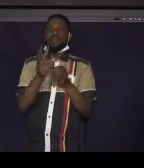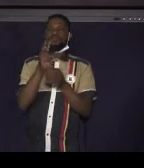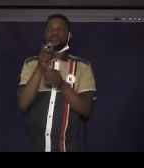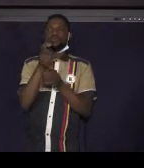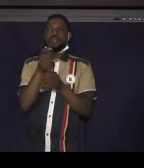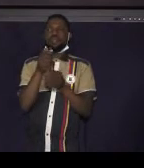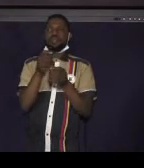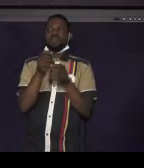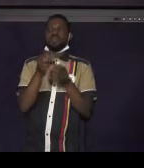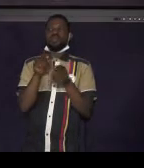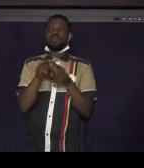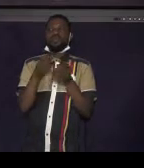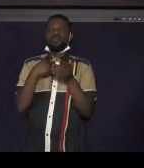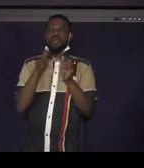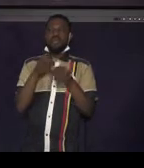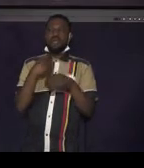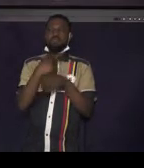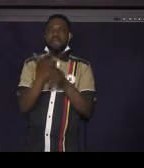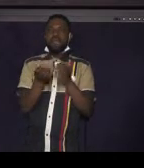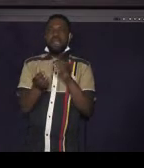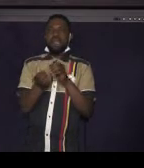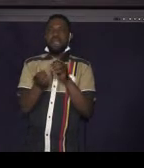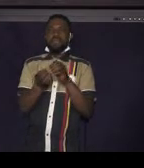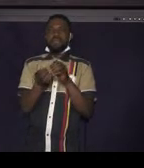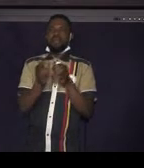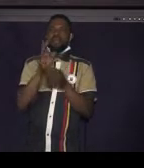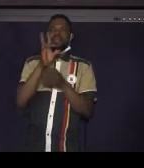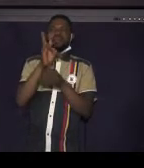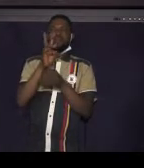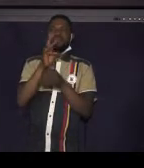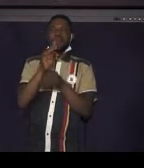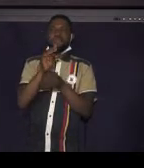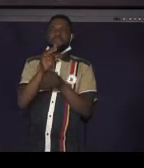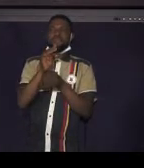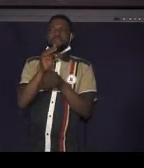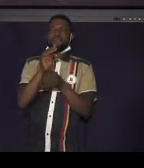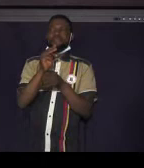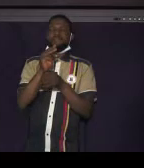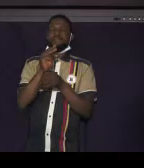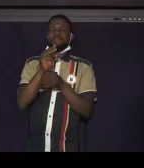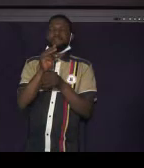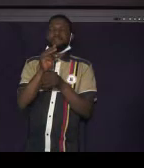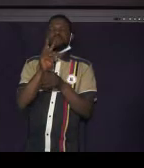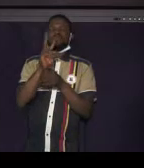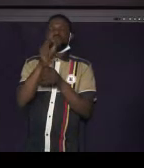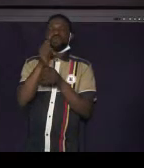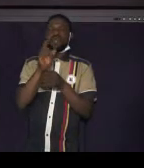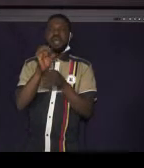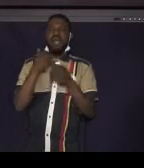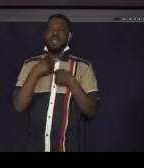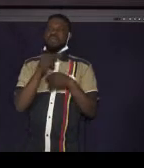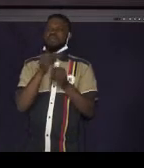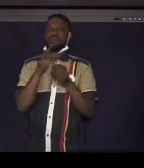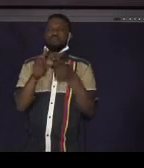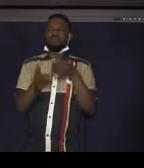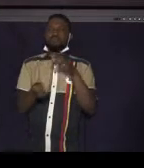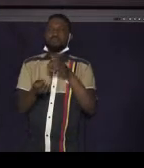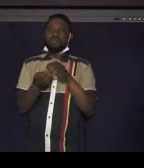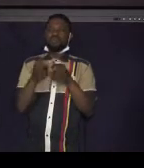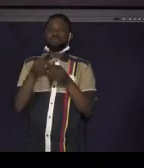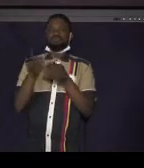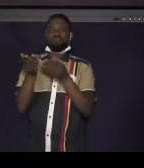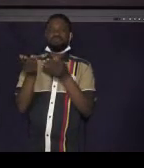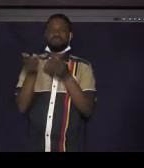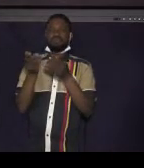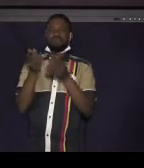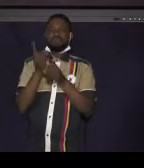to measure like terms. 3m plus 4m, that gives us 7m here, and then this 2a, I have nothing to merge it with, so I just bring it down